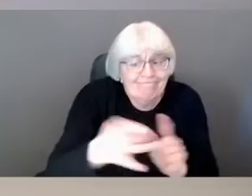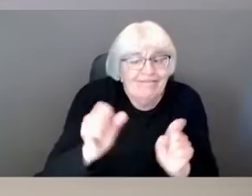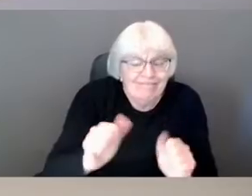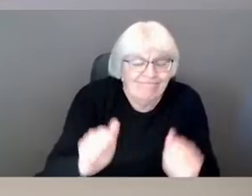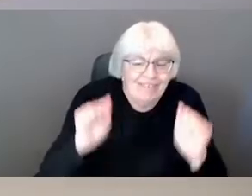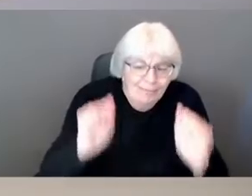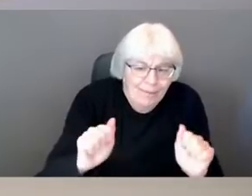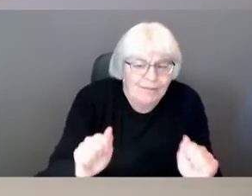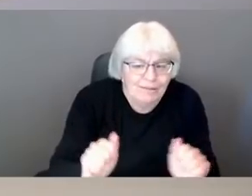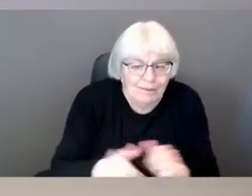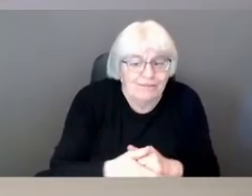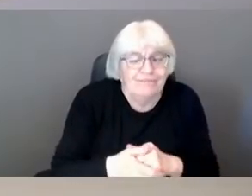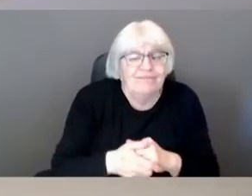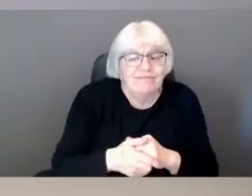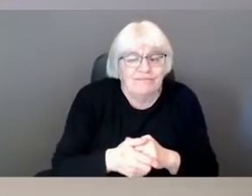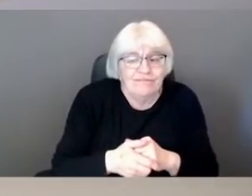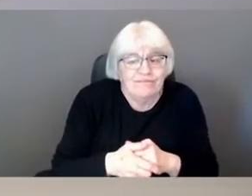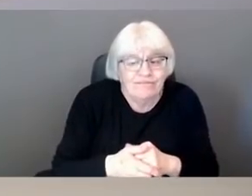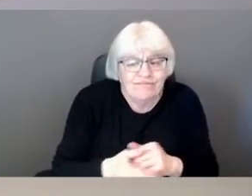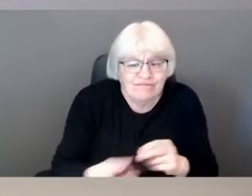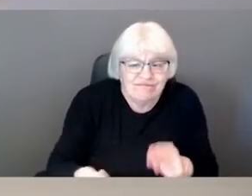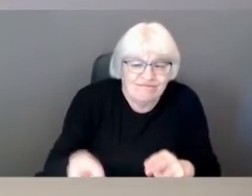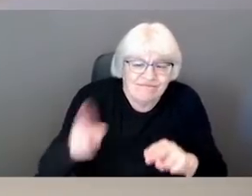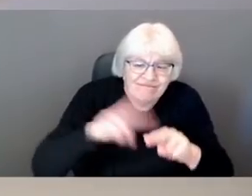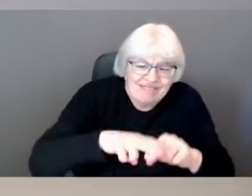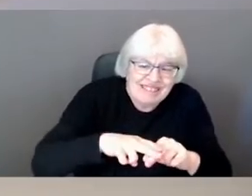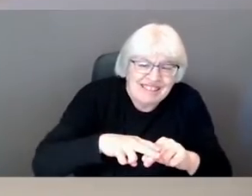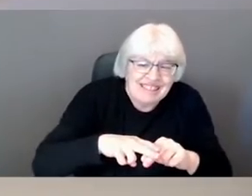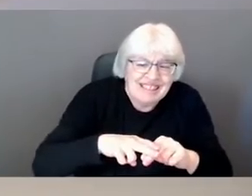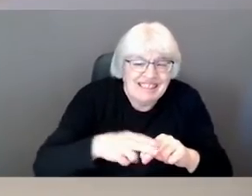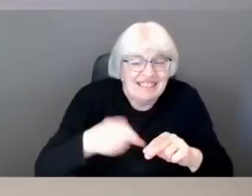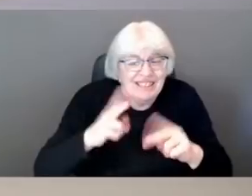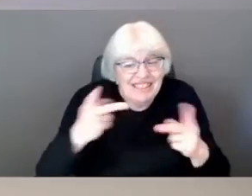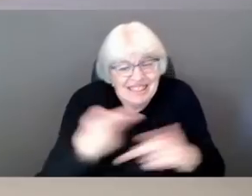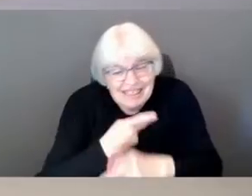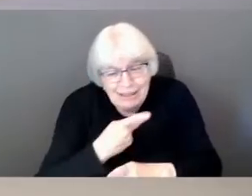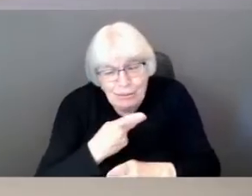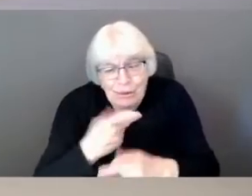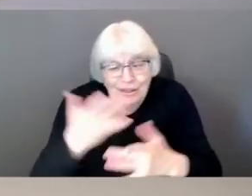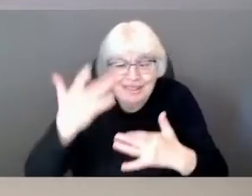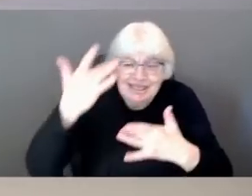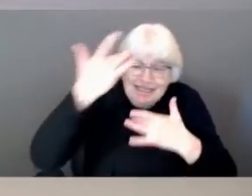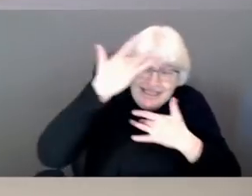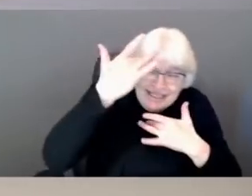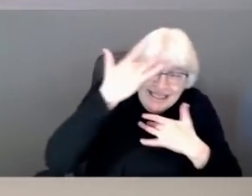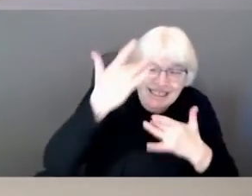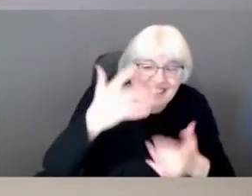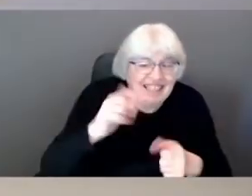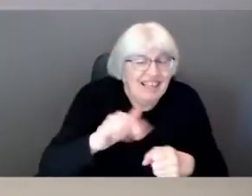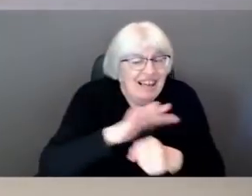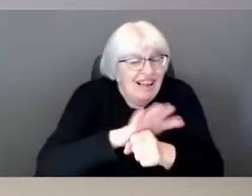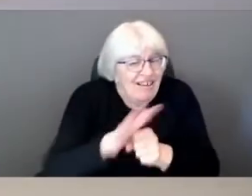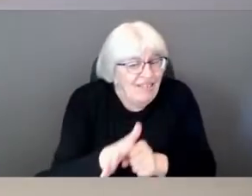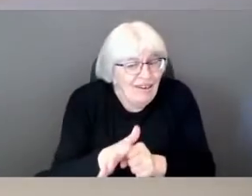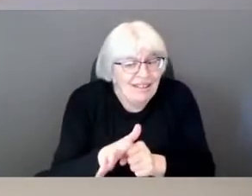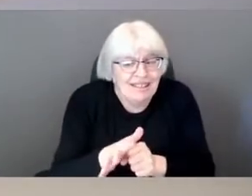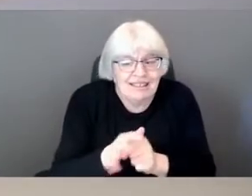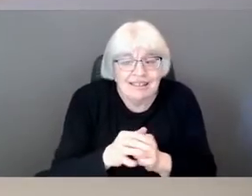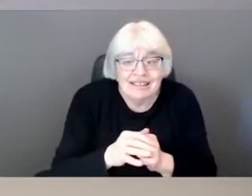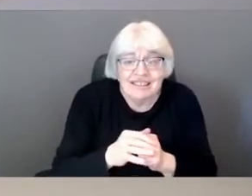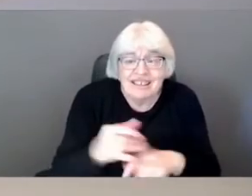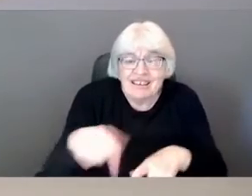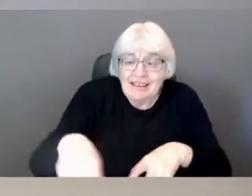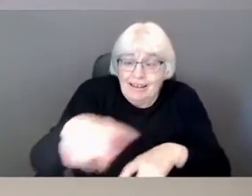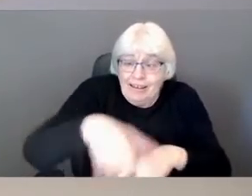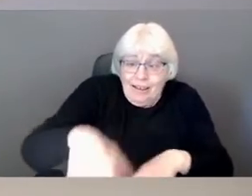symptoms that last a bit longer. And so Islanders have been absolutely amazing throughout